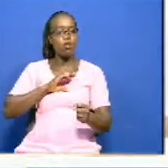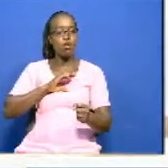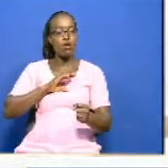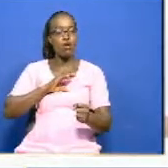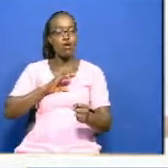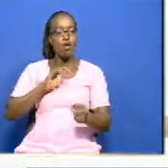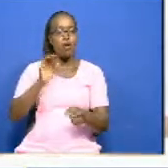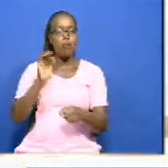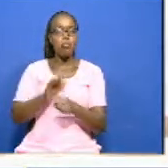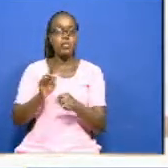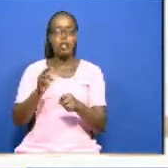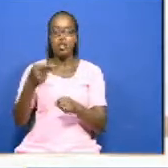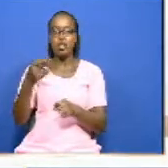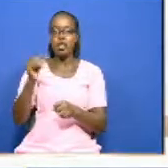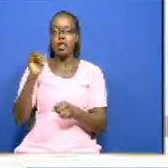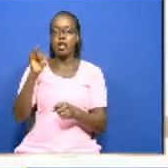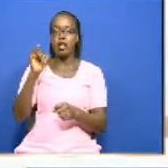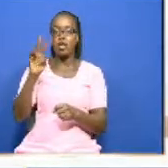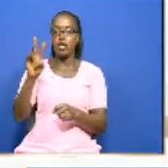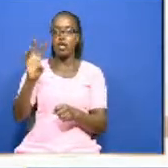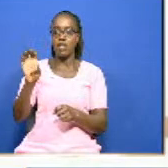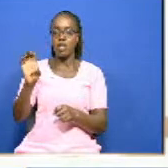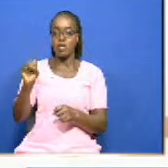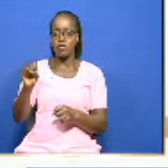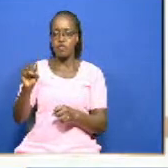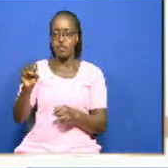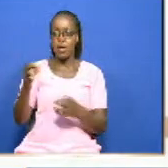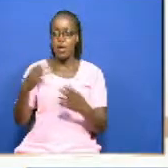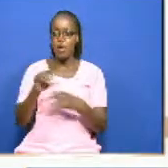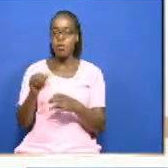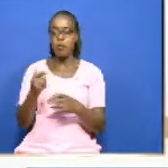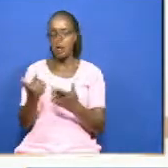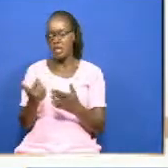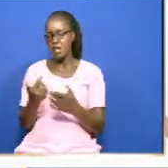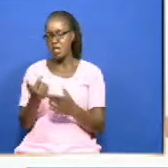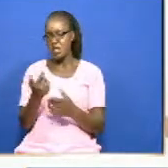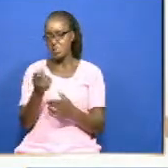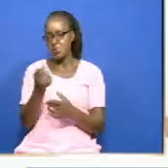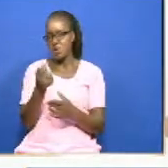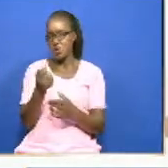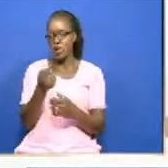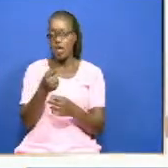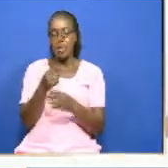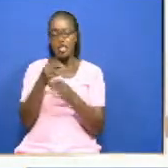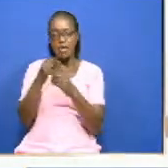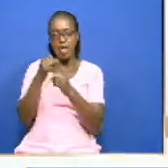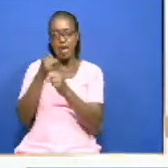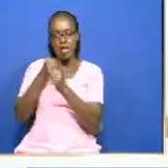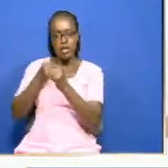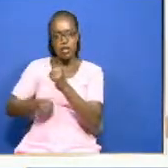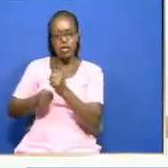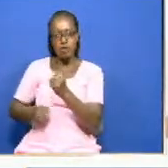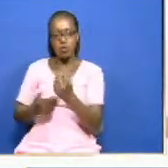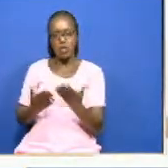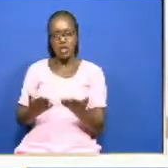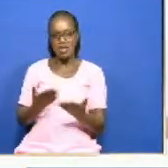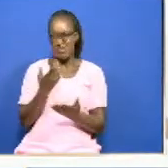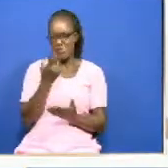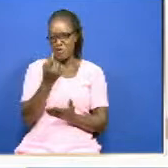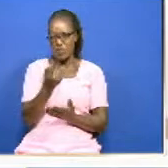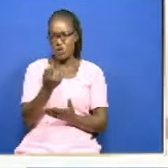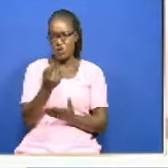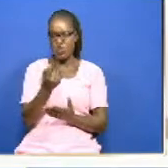bee hives. We'll be training some of the artisans on how to make the smokers. And we will also be training very few